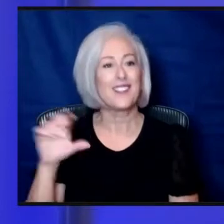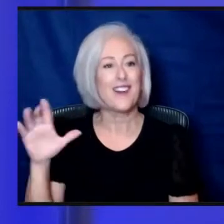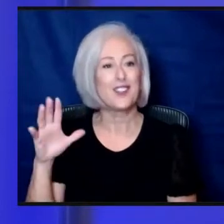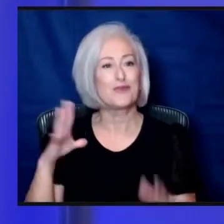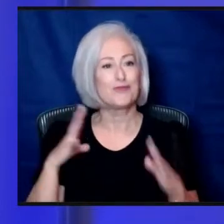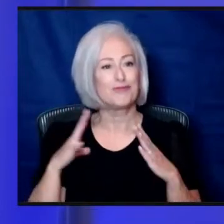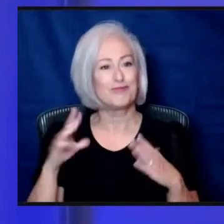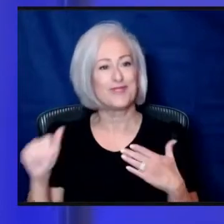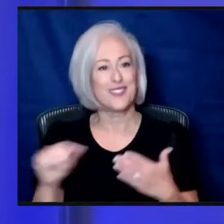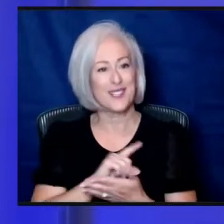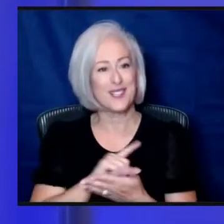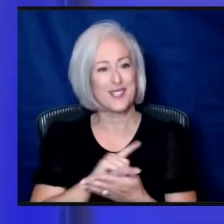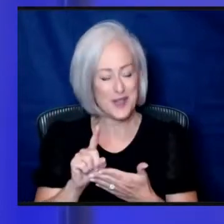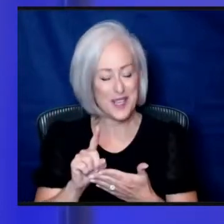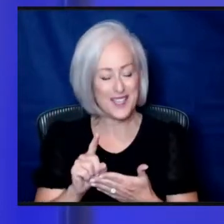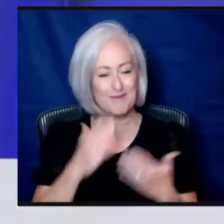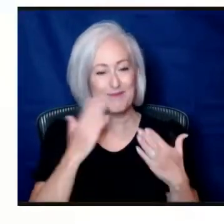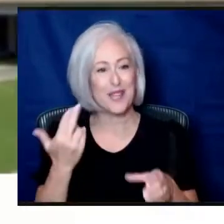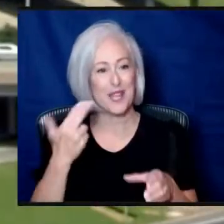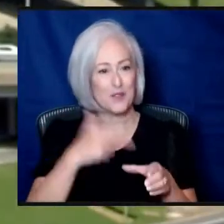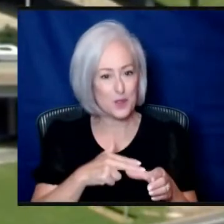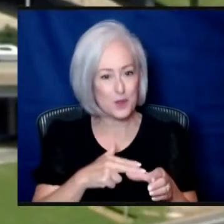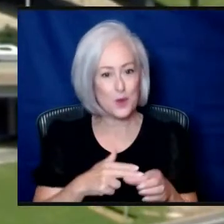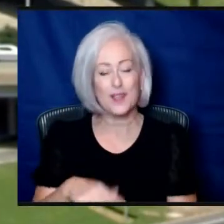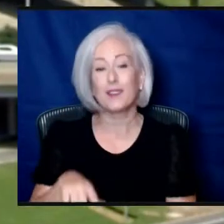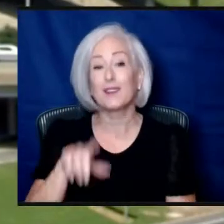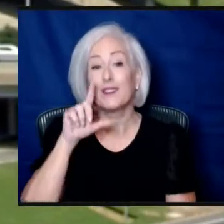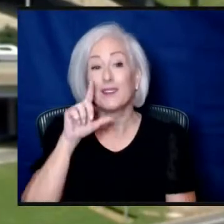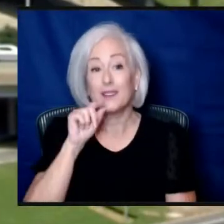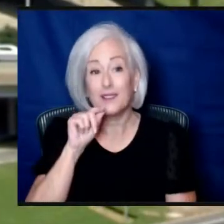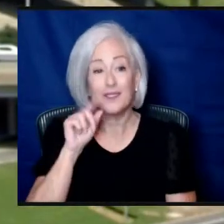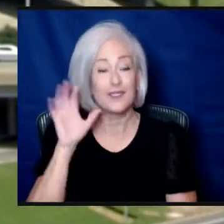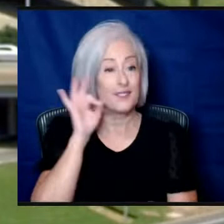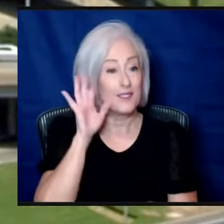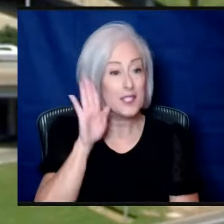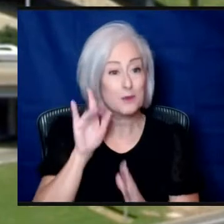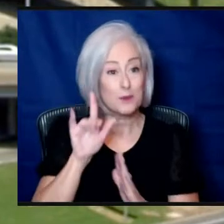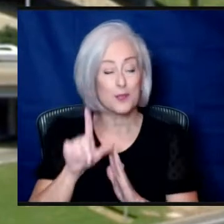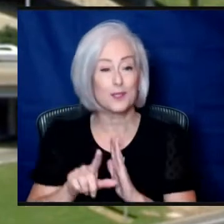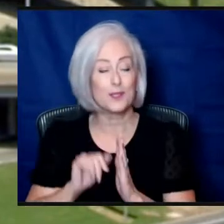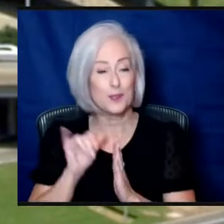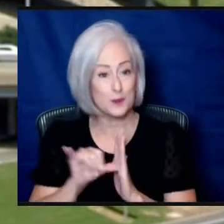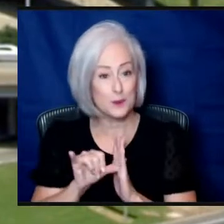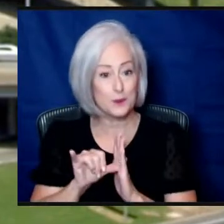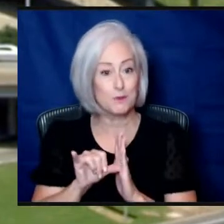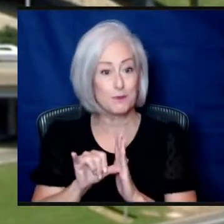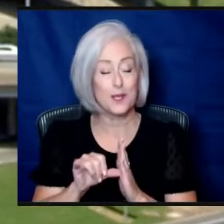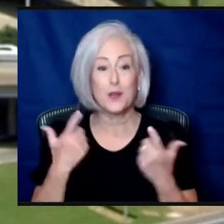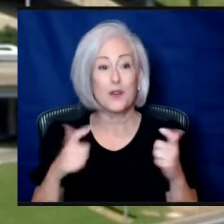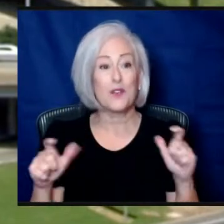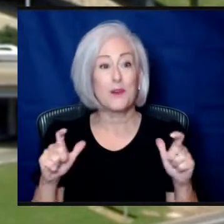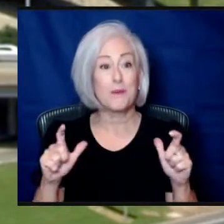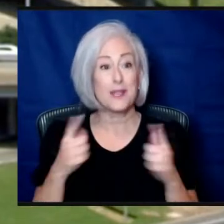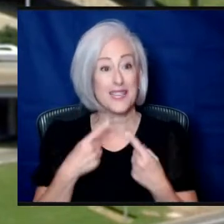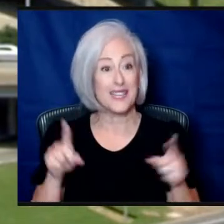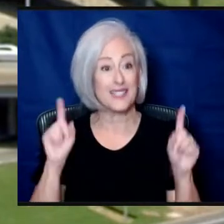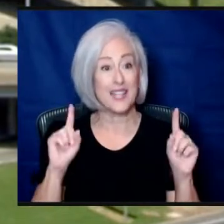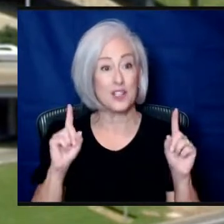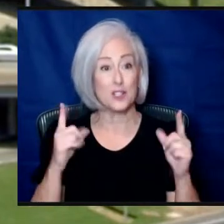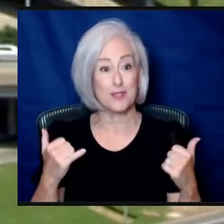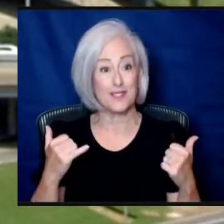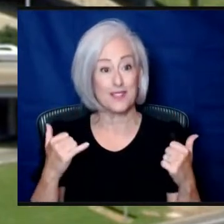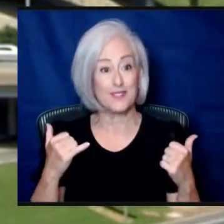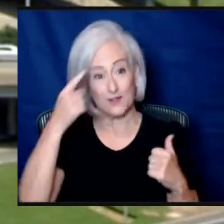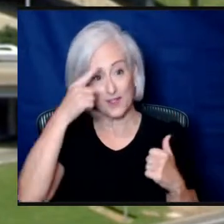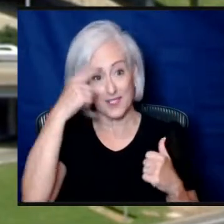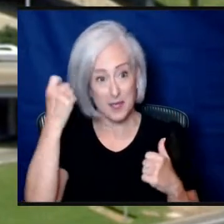here on Facebook, YouTube, and Twitter. Coming up, we also have a big announcement involving our shows this summer. Jill Chadwick, our news director, will